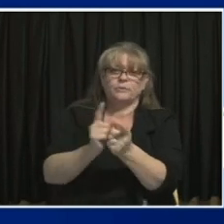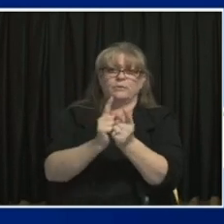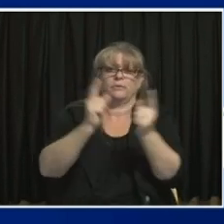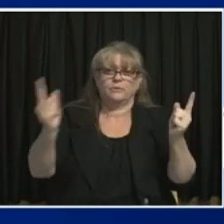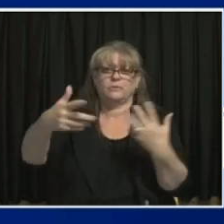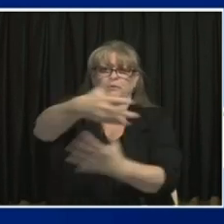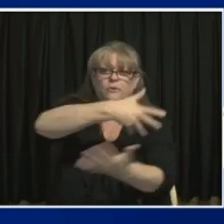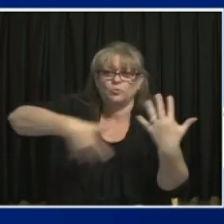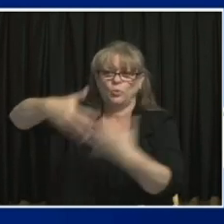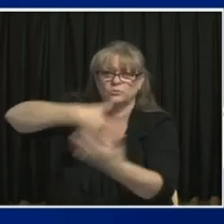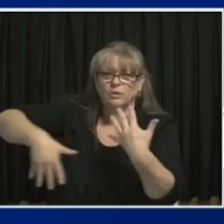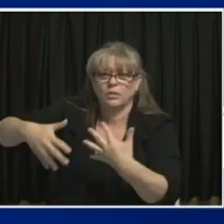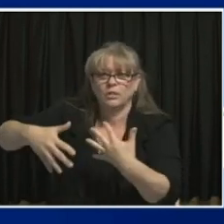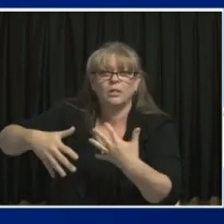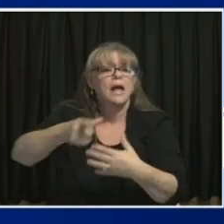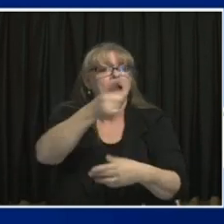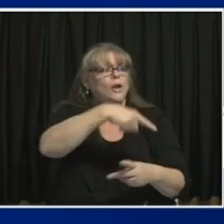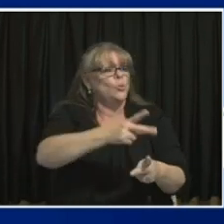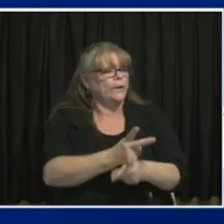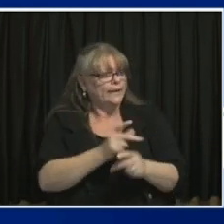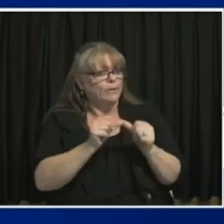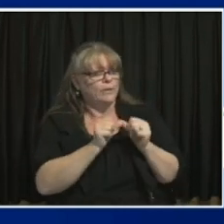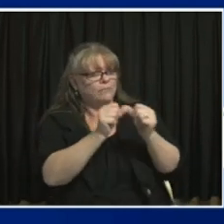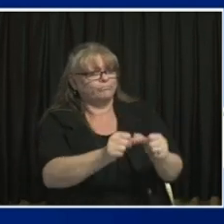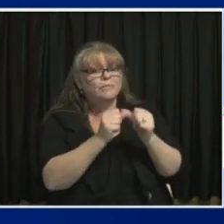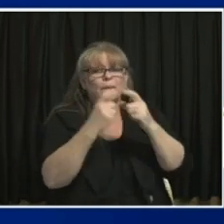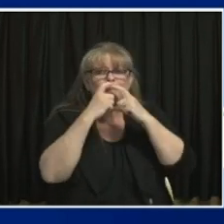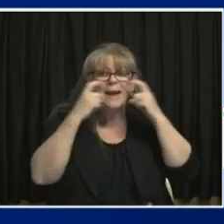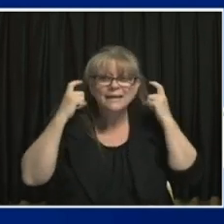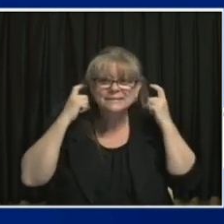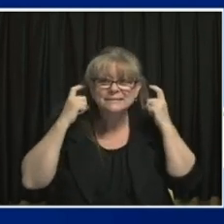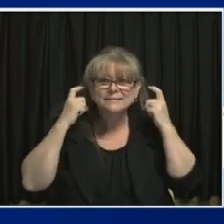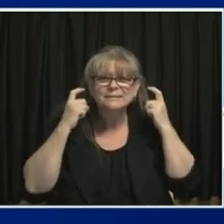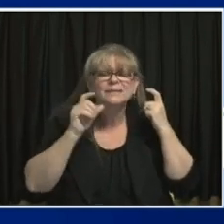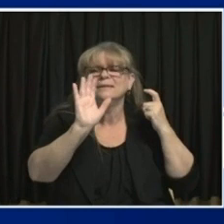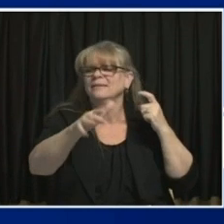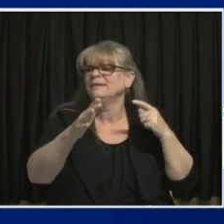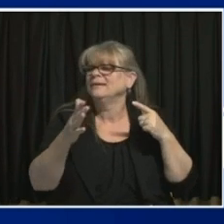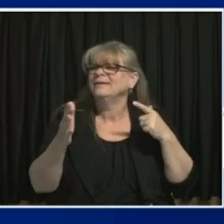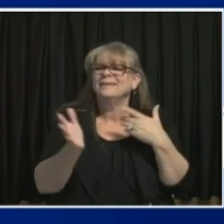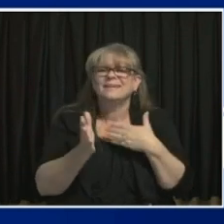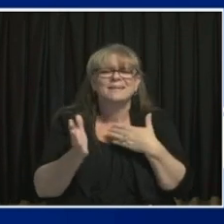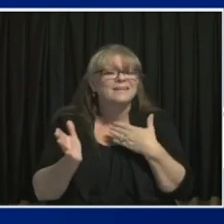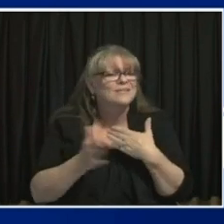stores. Whether it's an order in your area or not, whether your city or county tells you to do it or